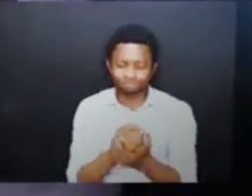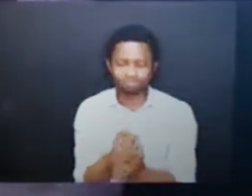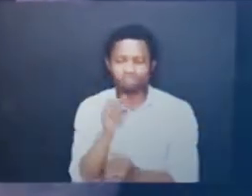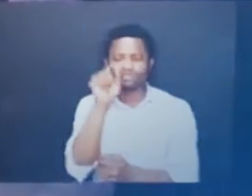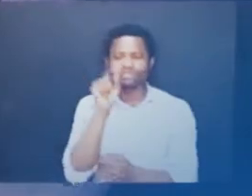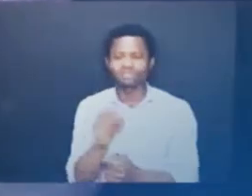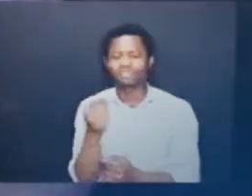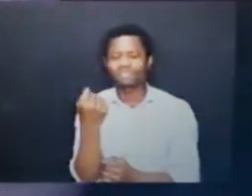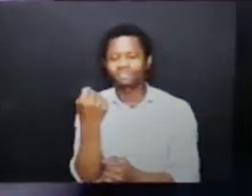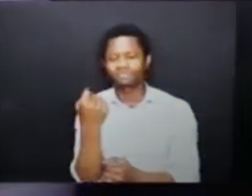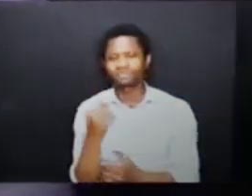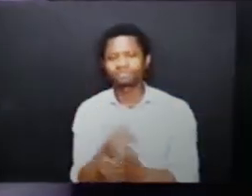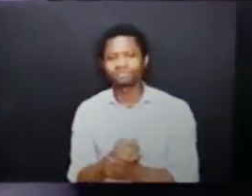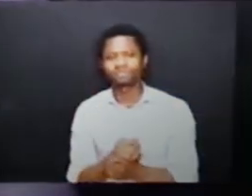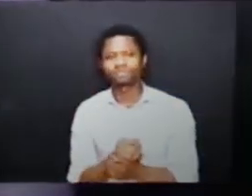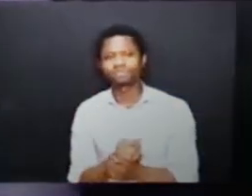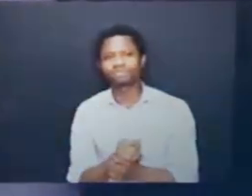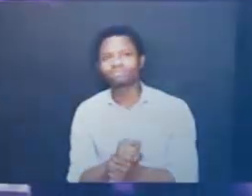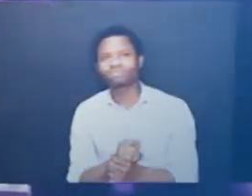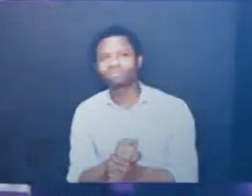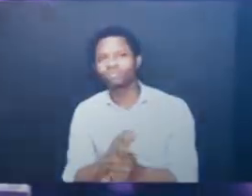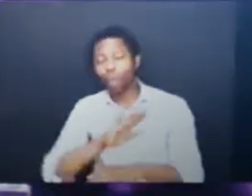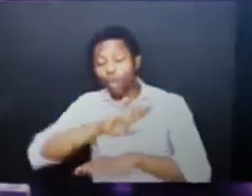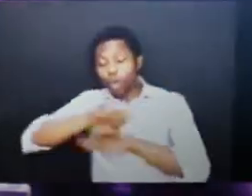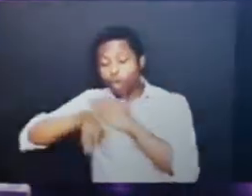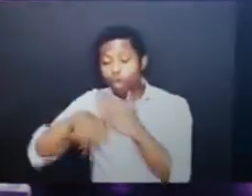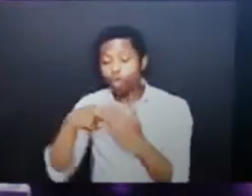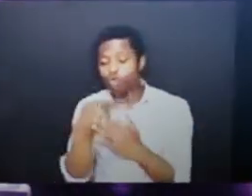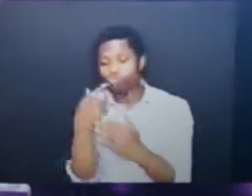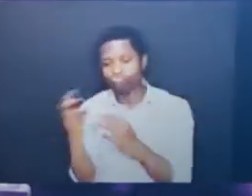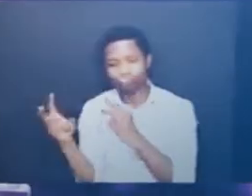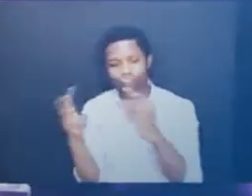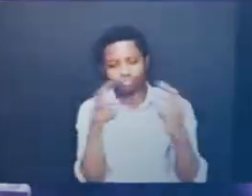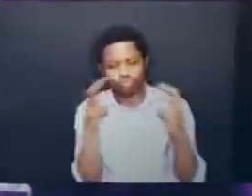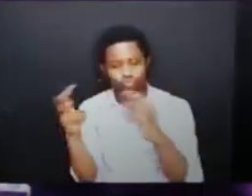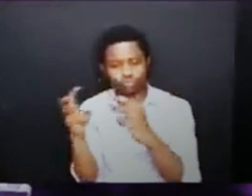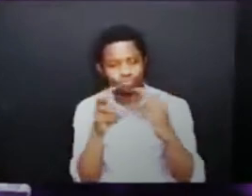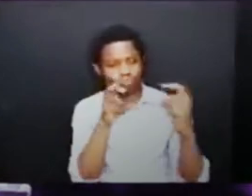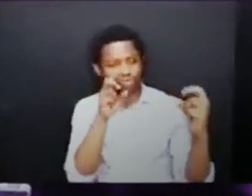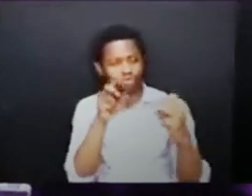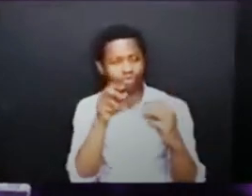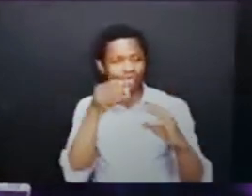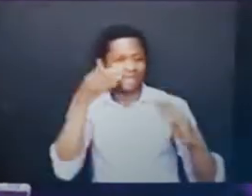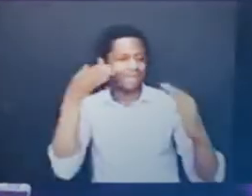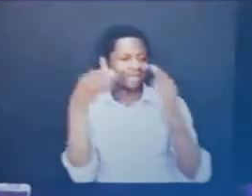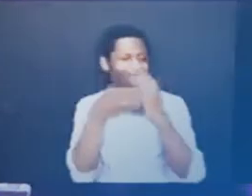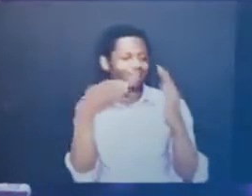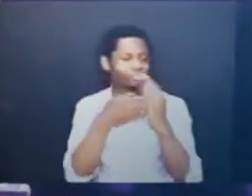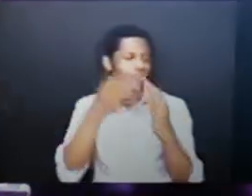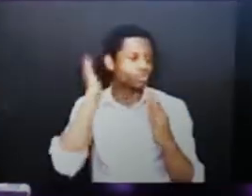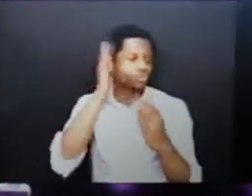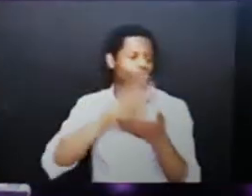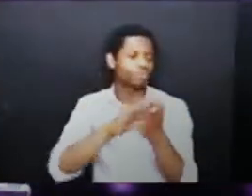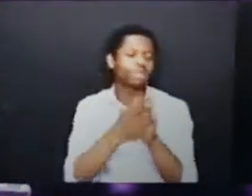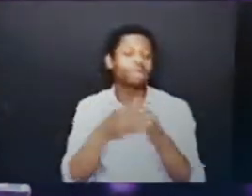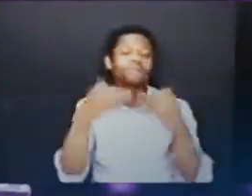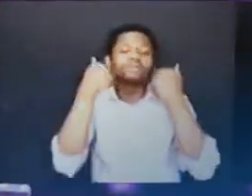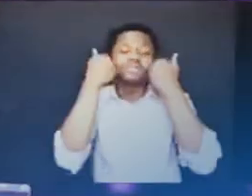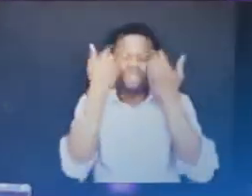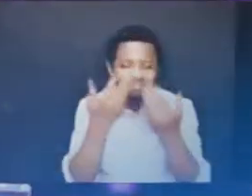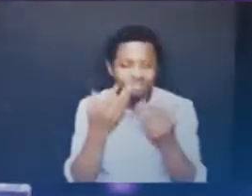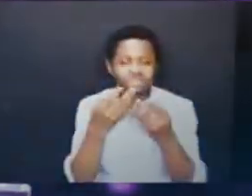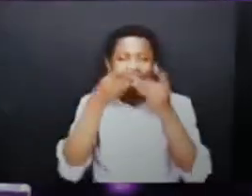11. All who rage against you will surely be ashamed and disgraced. Those who oppose